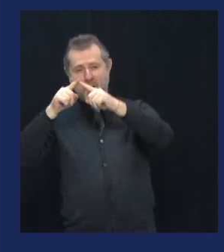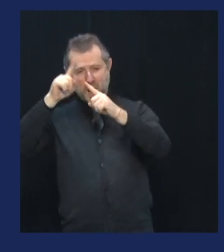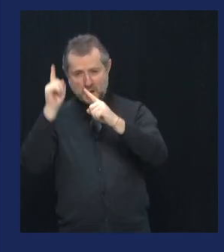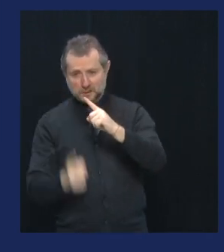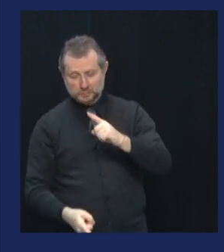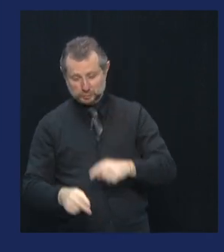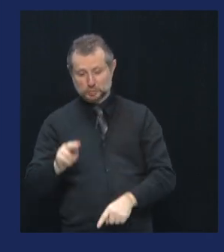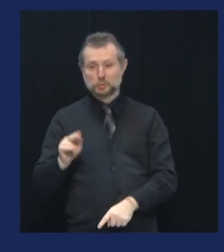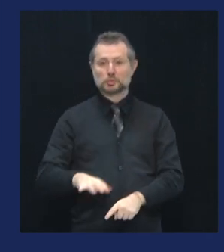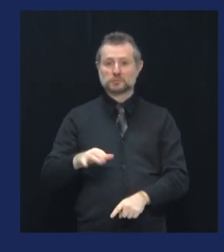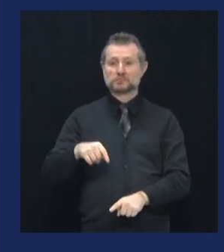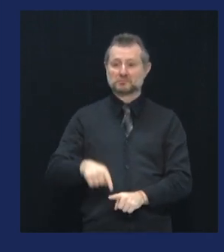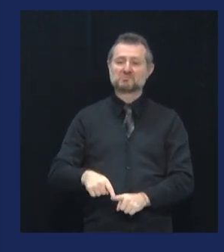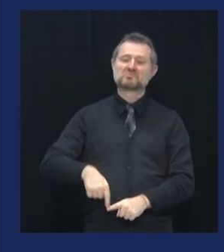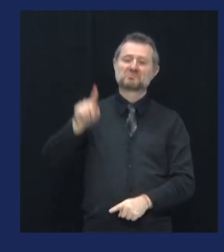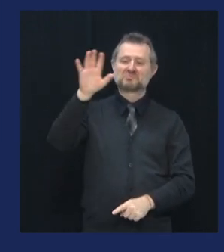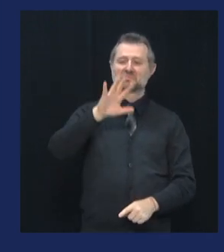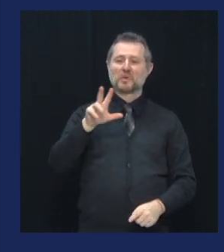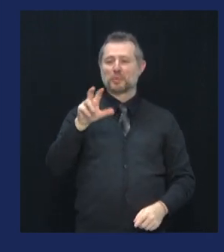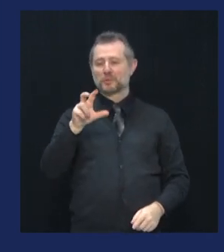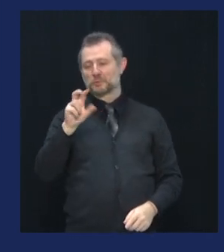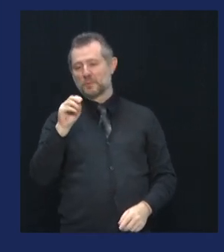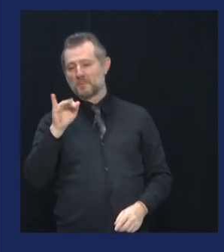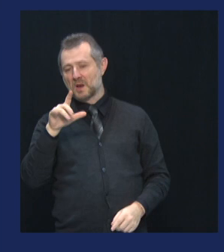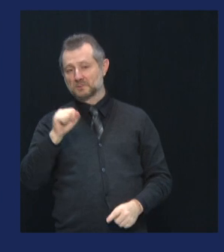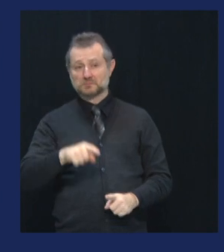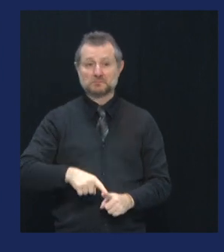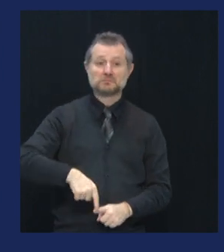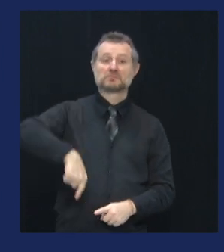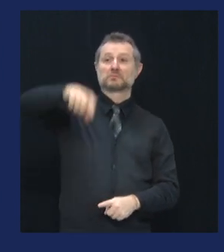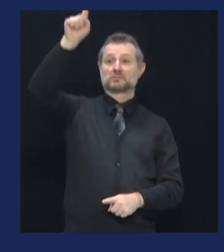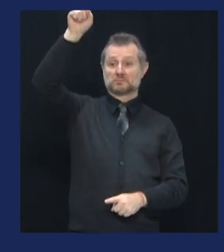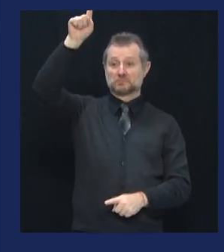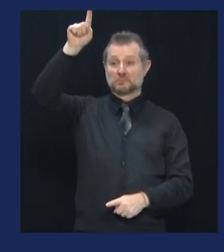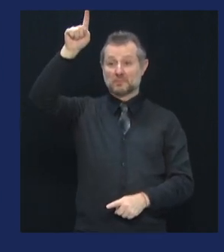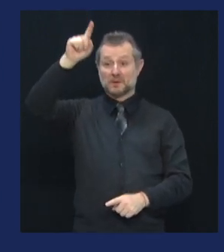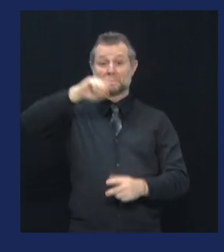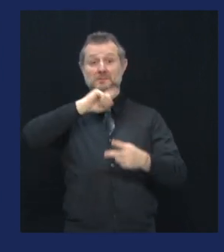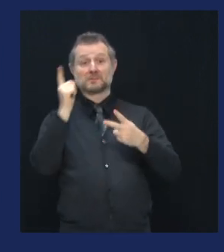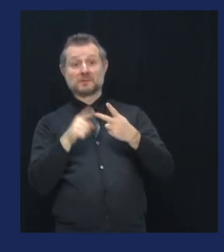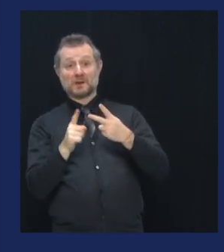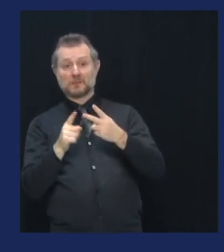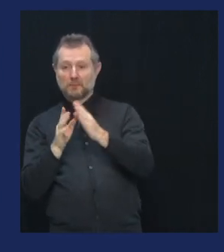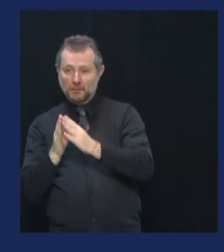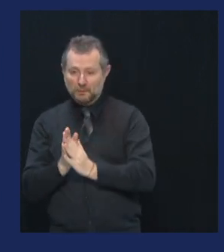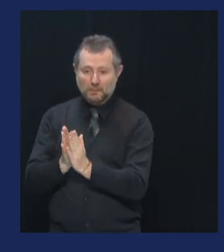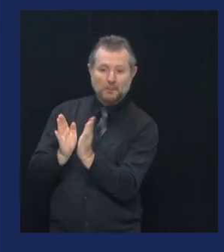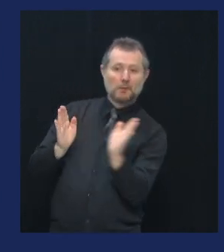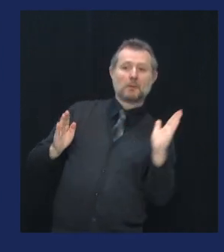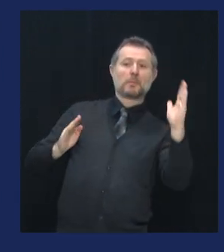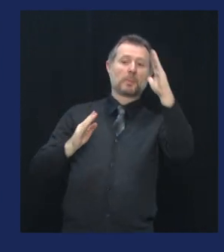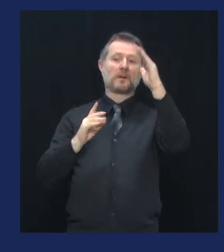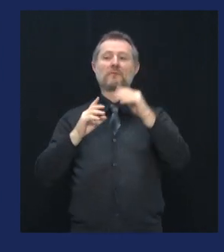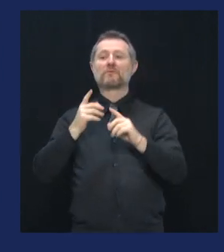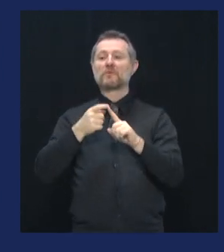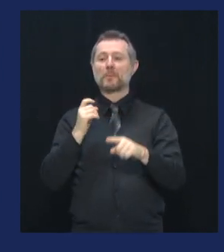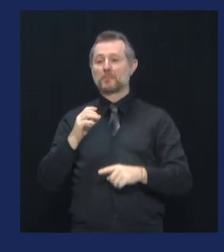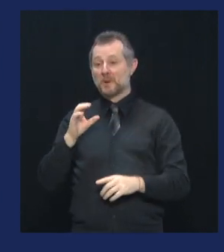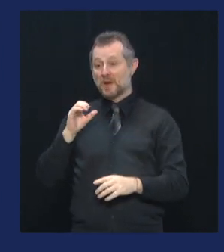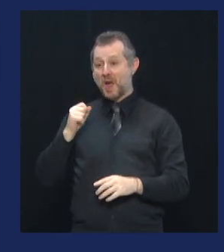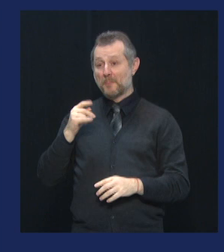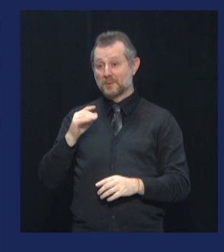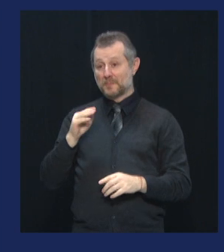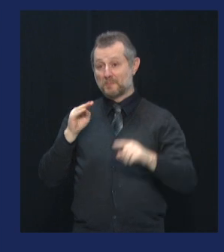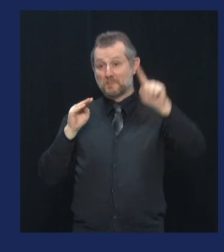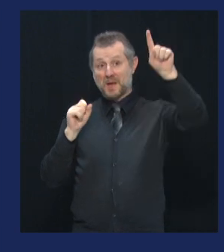of about some 330 miles. Another would add capacity from Messina through